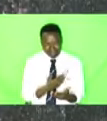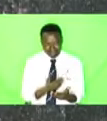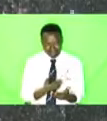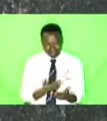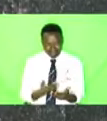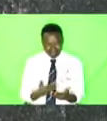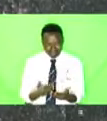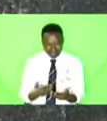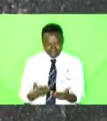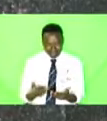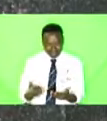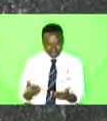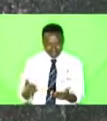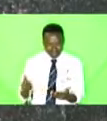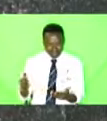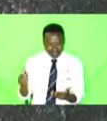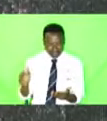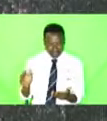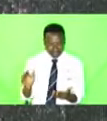Jesus.